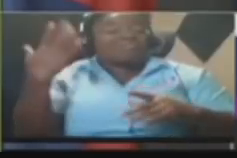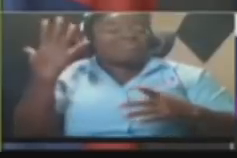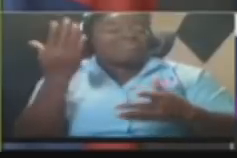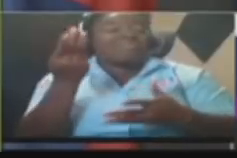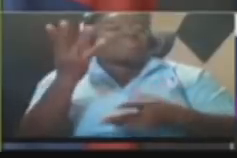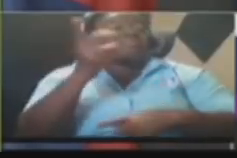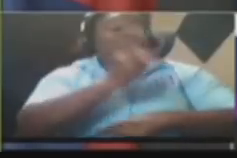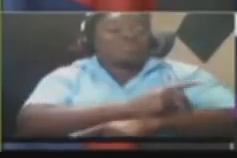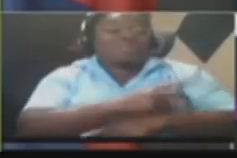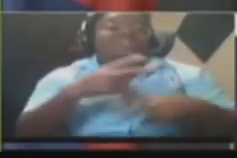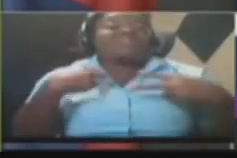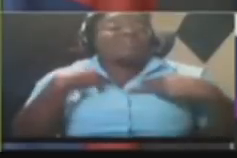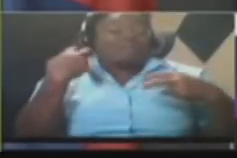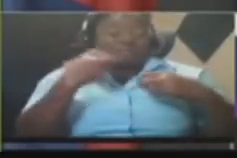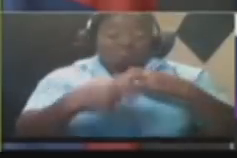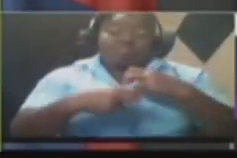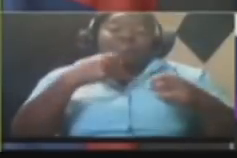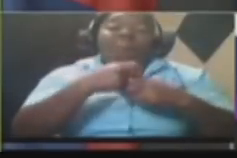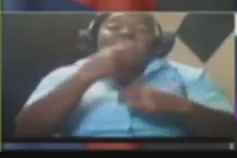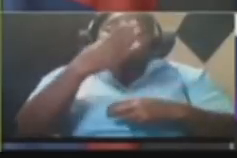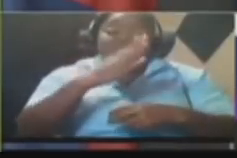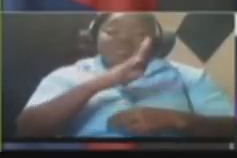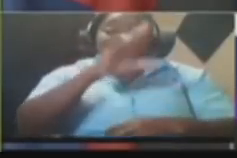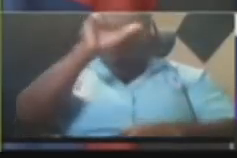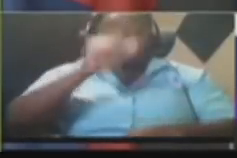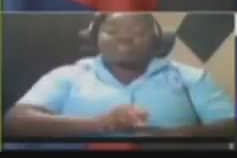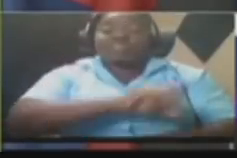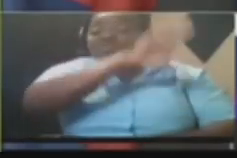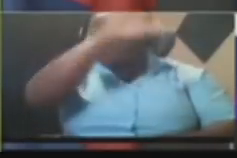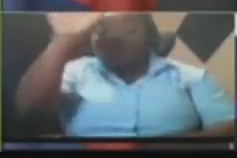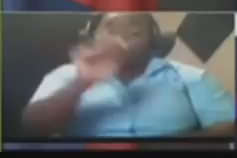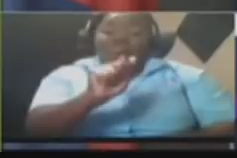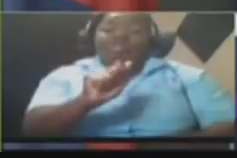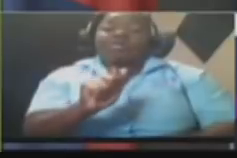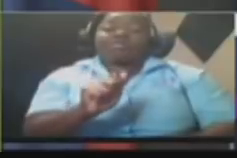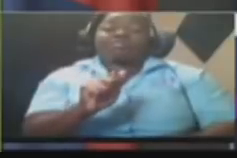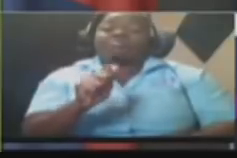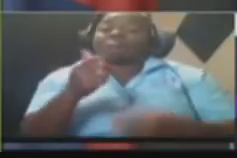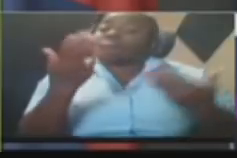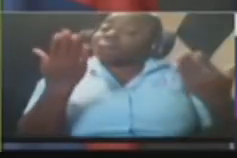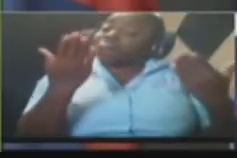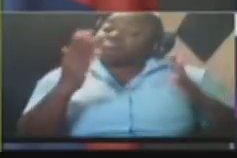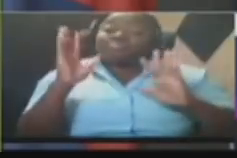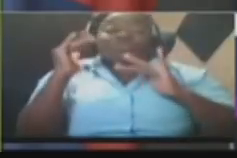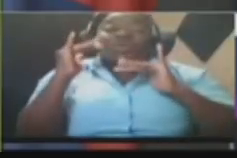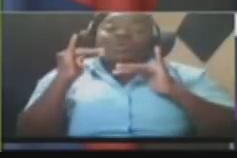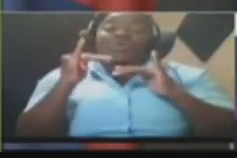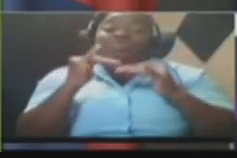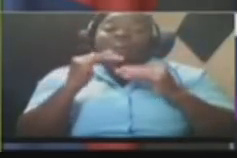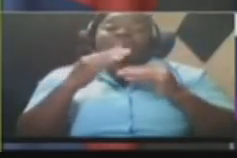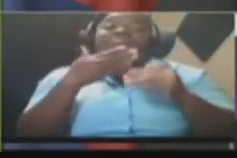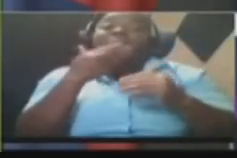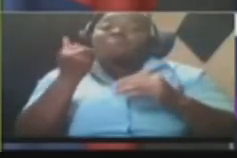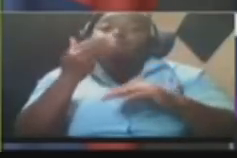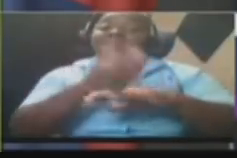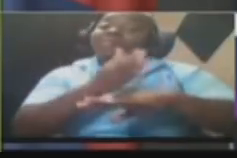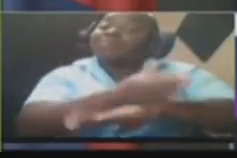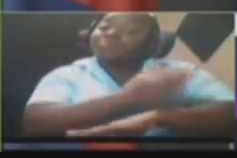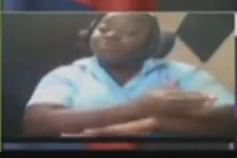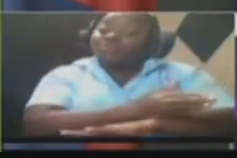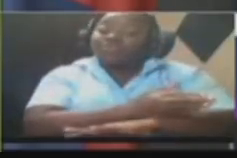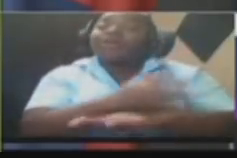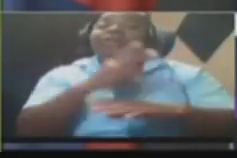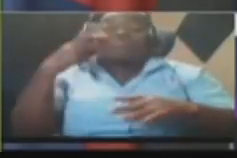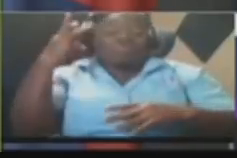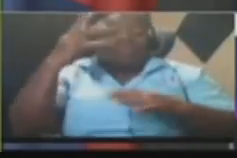some significant disruption in South Africa, and we hope that those things will die down, and where we get